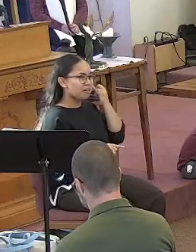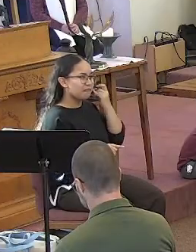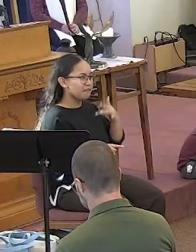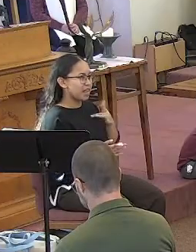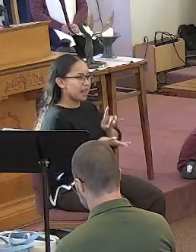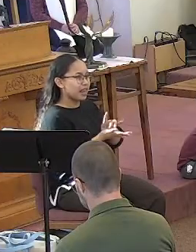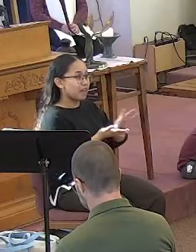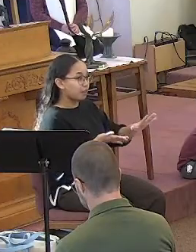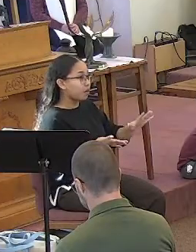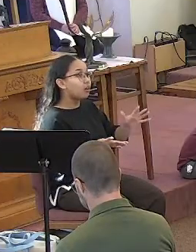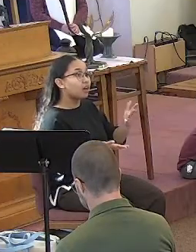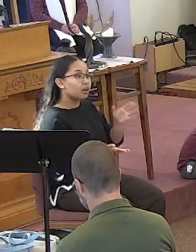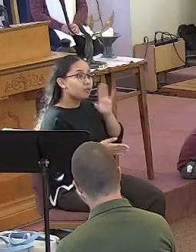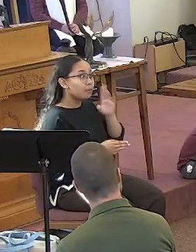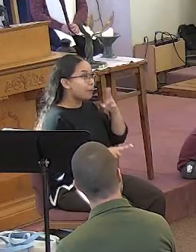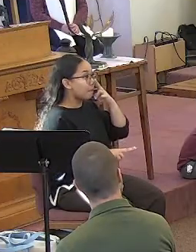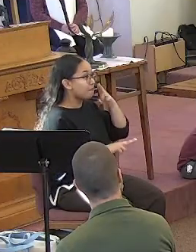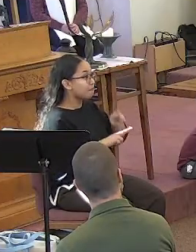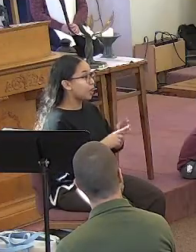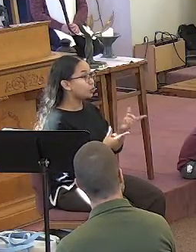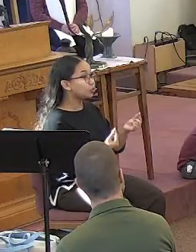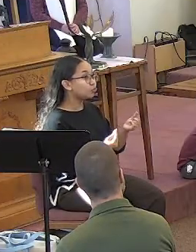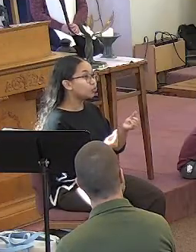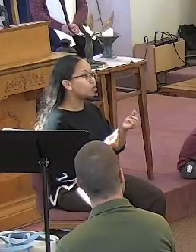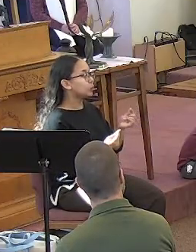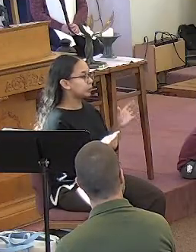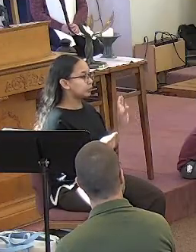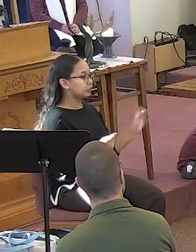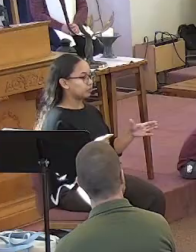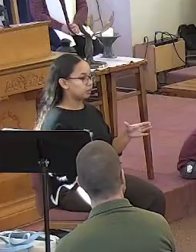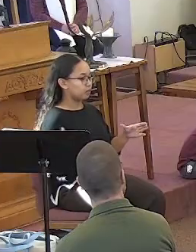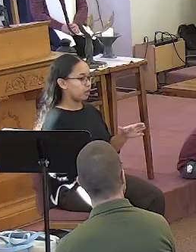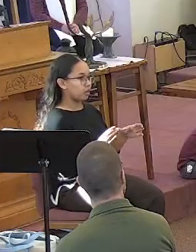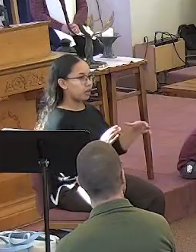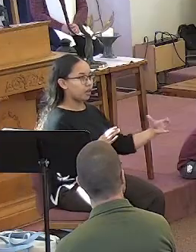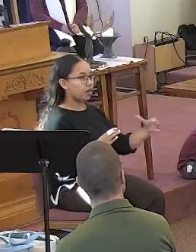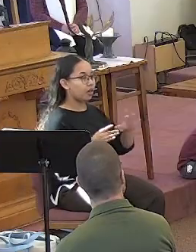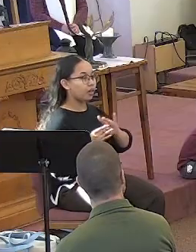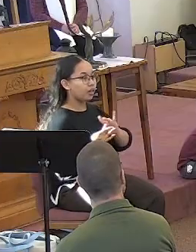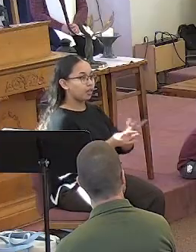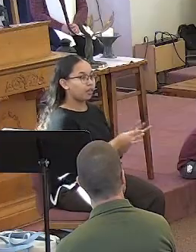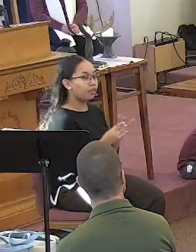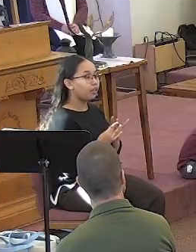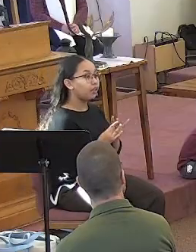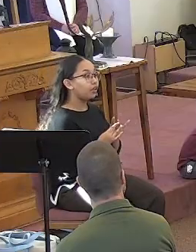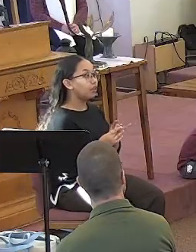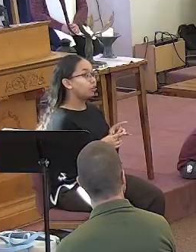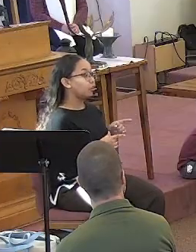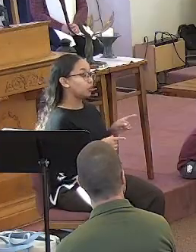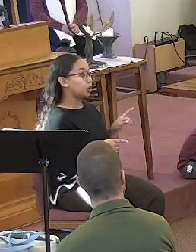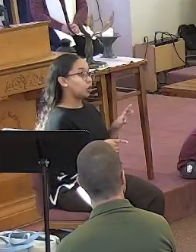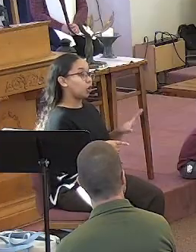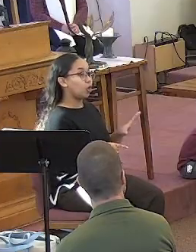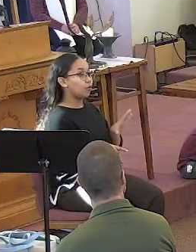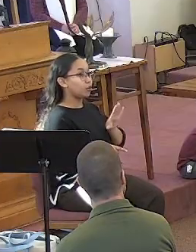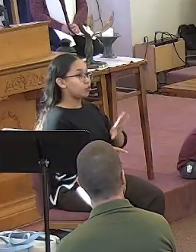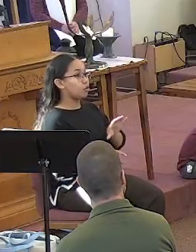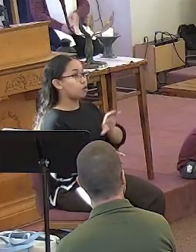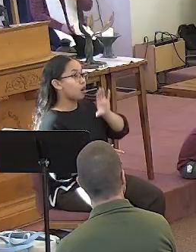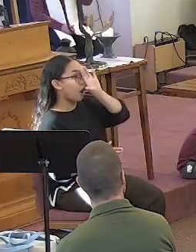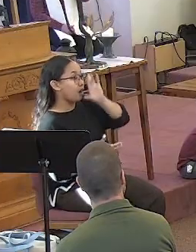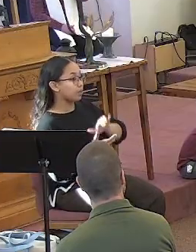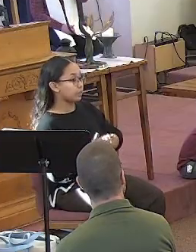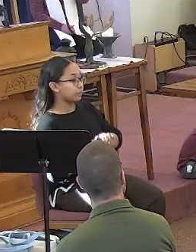fun to get things done together with others than by yourself. She and her husband, the lawyer S. Lane